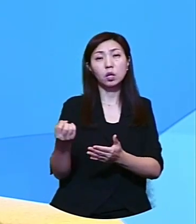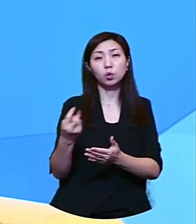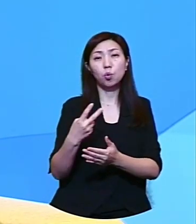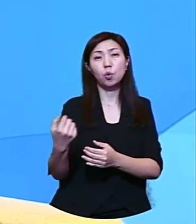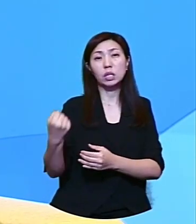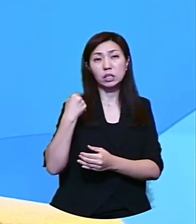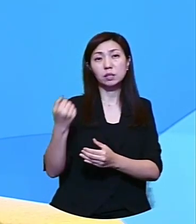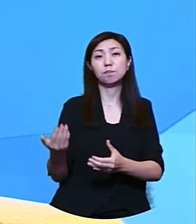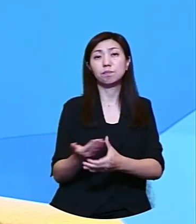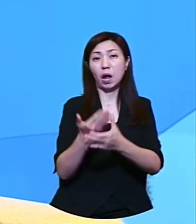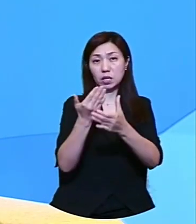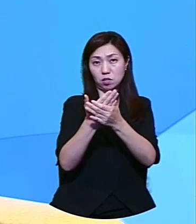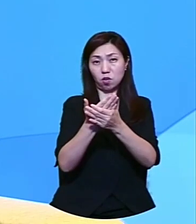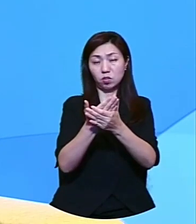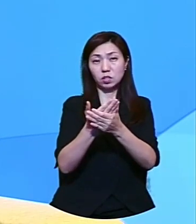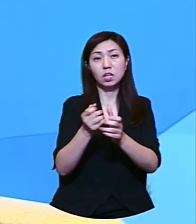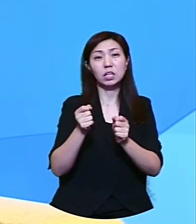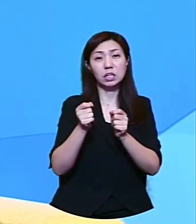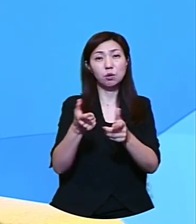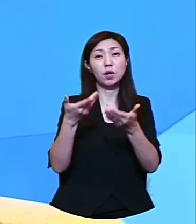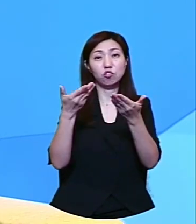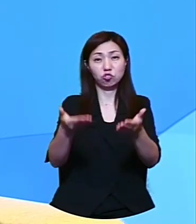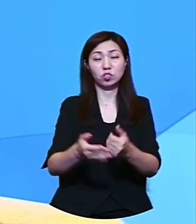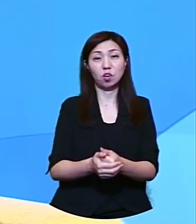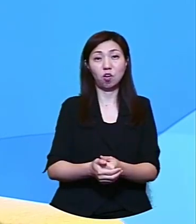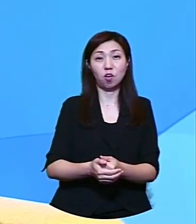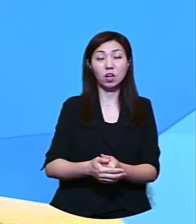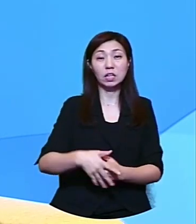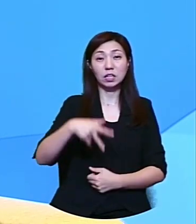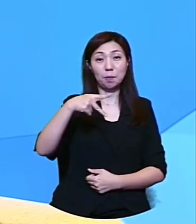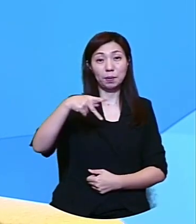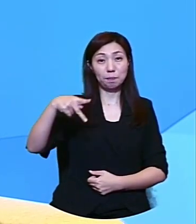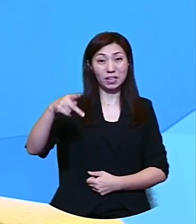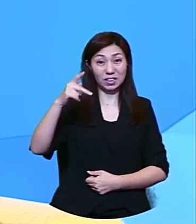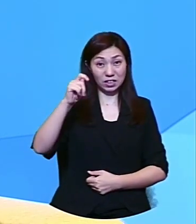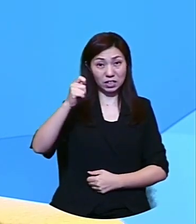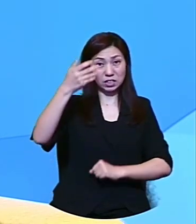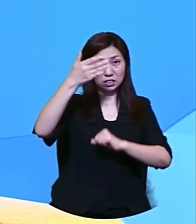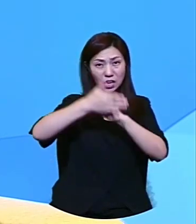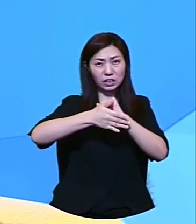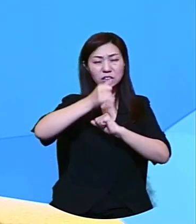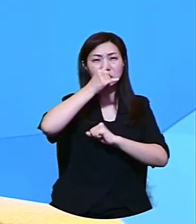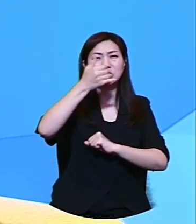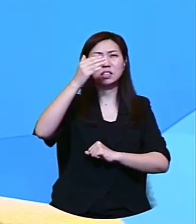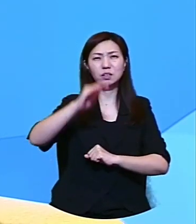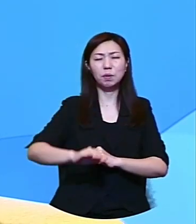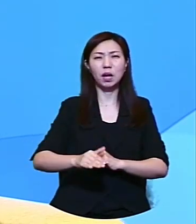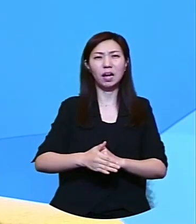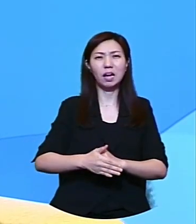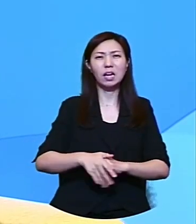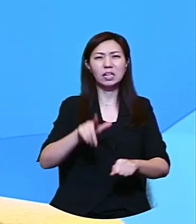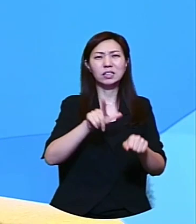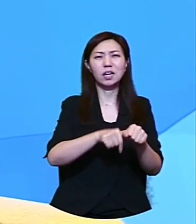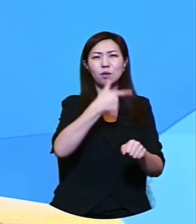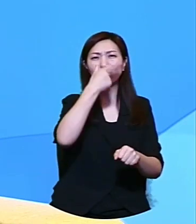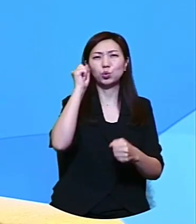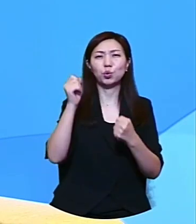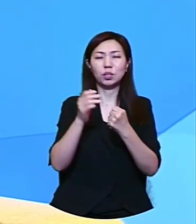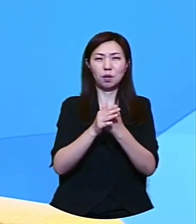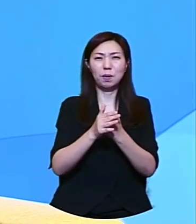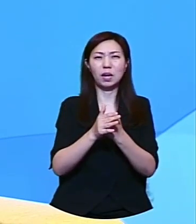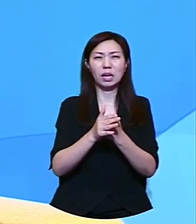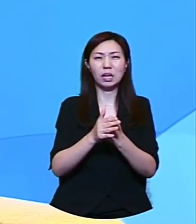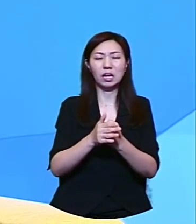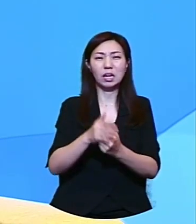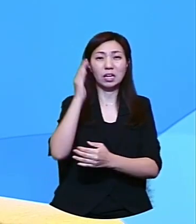just skipped because of the limited time, but in my PPT, I mentioned